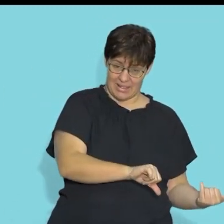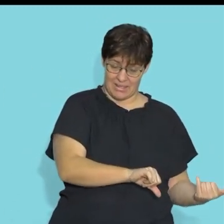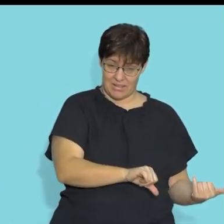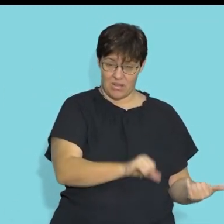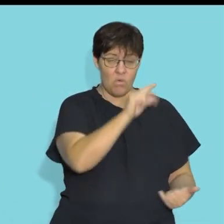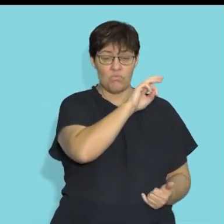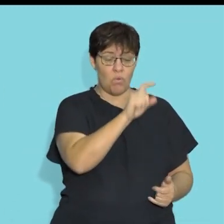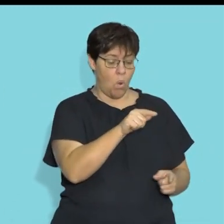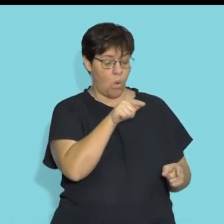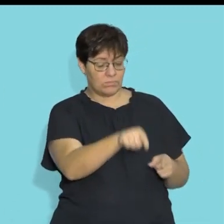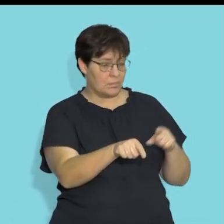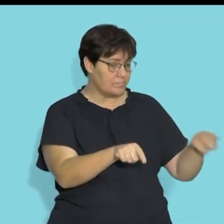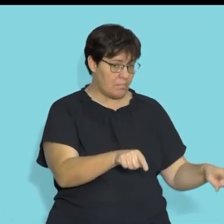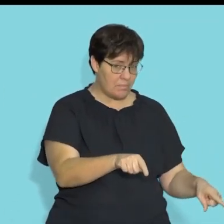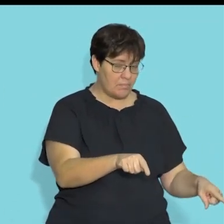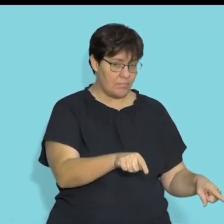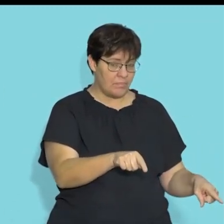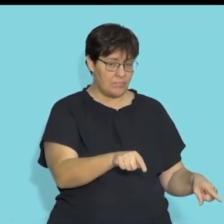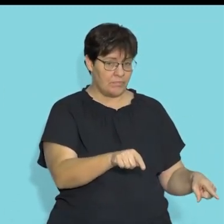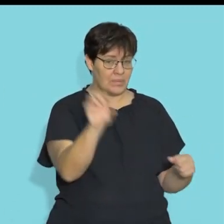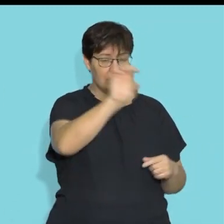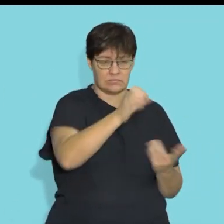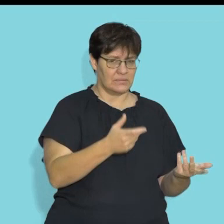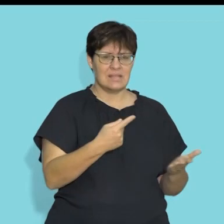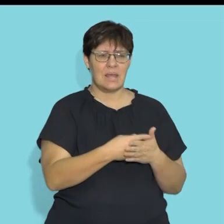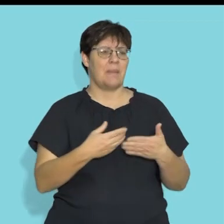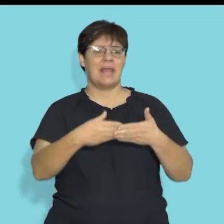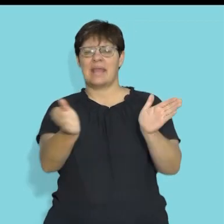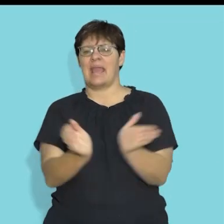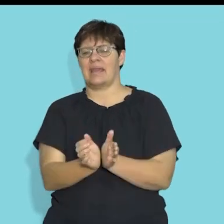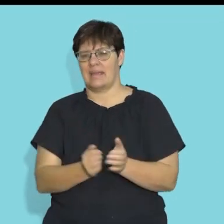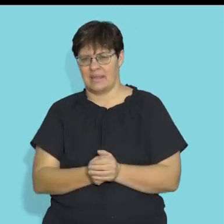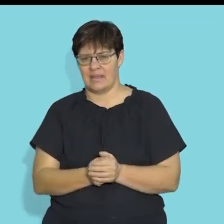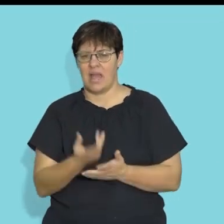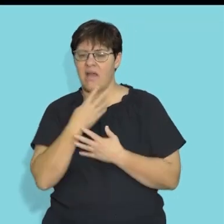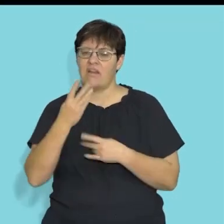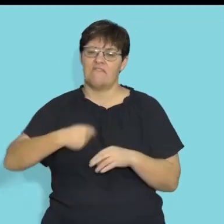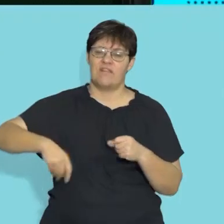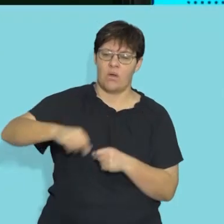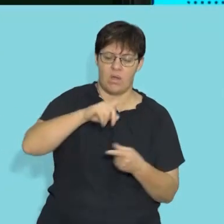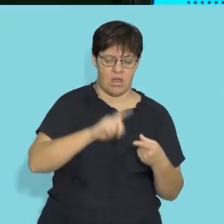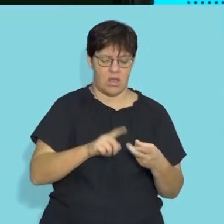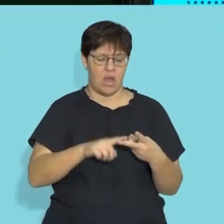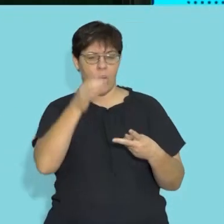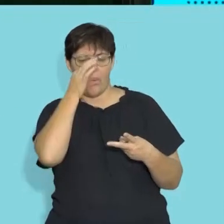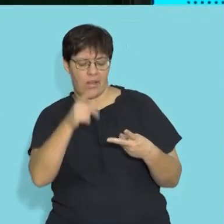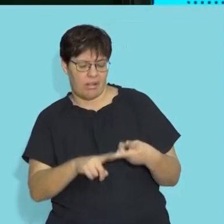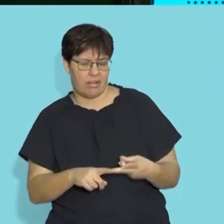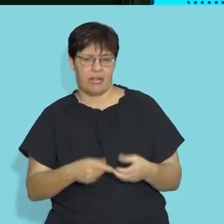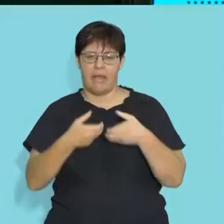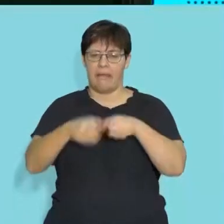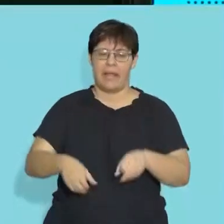to be raw again. The same when baking a cake. Think in terms of having flour and oil